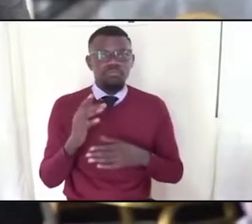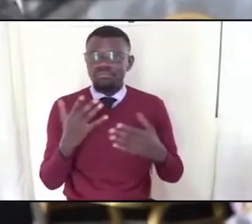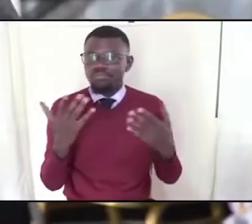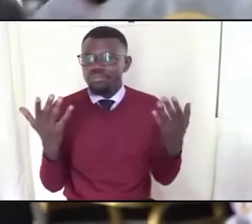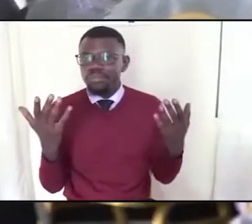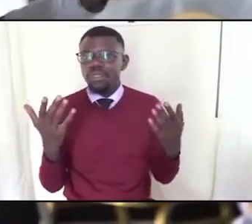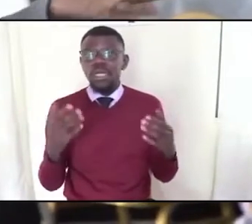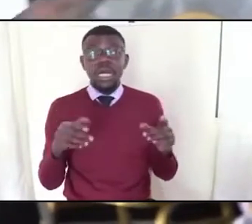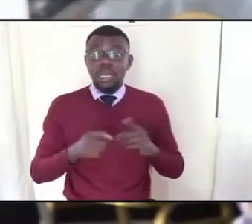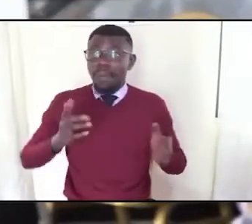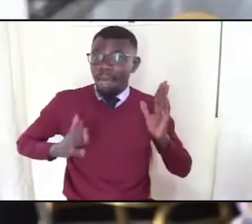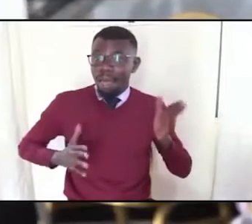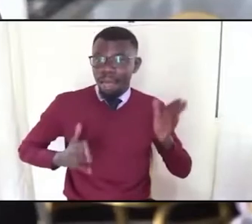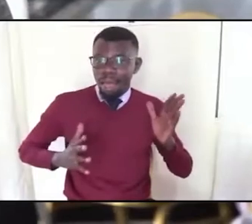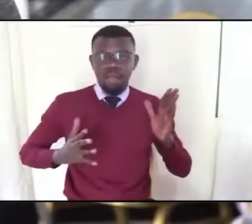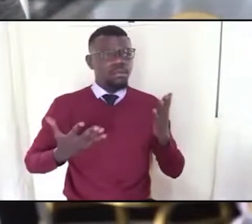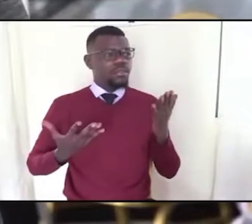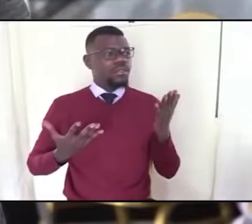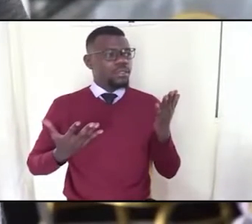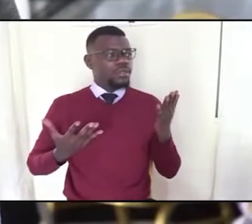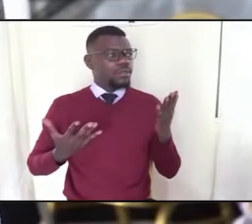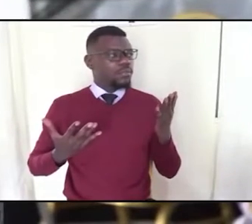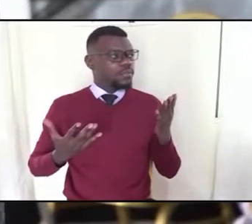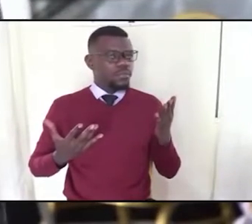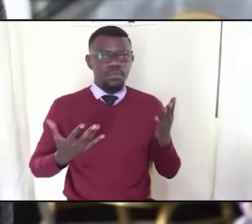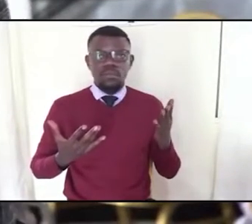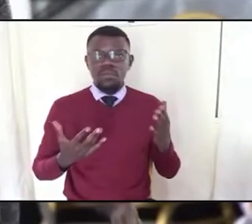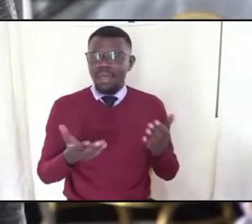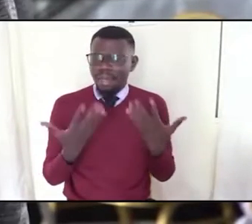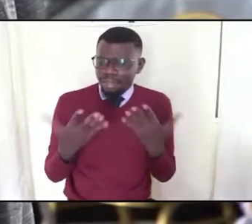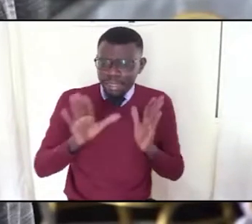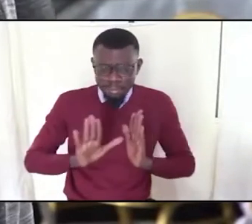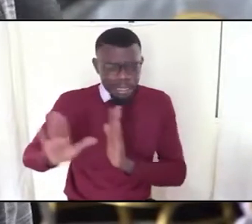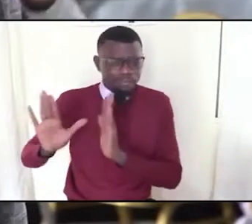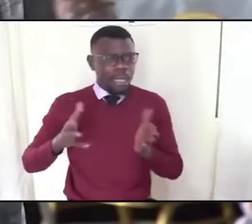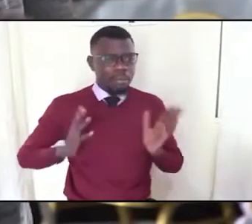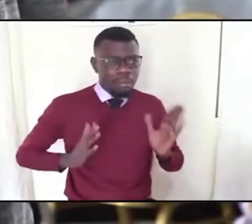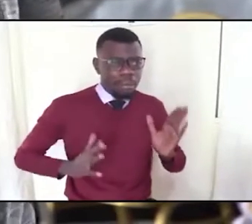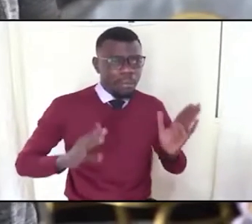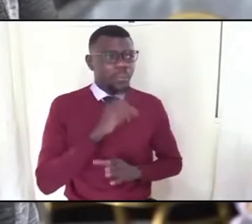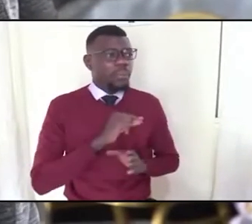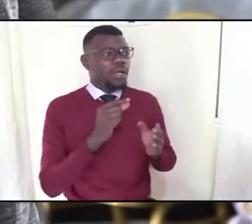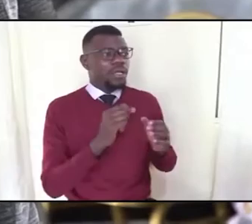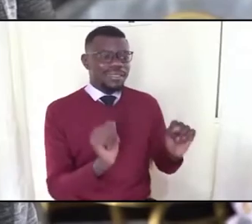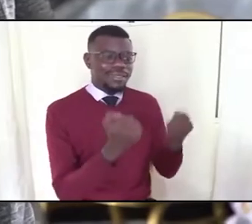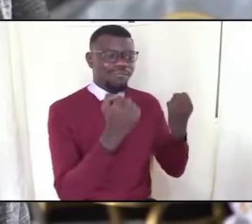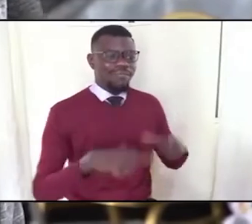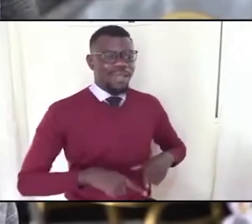she knew it, she was also running like any other person. She left her items behind and ran for her